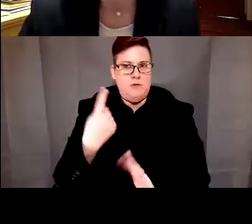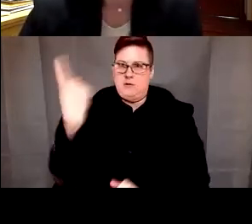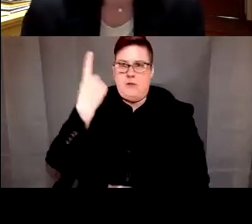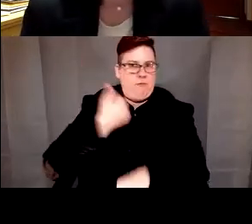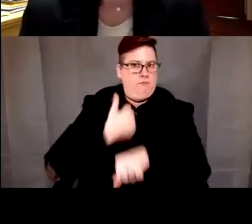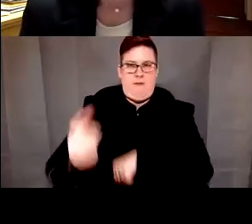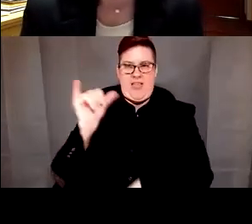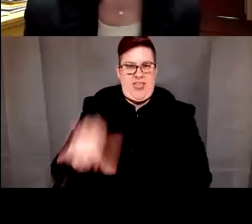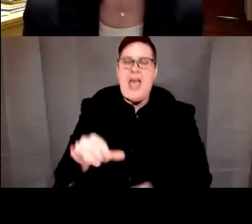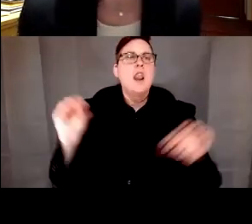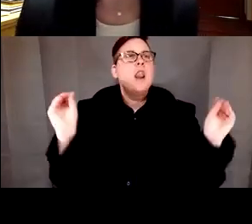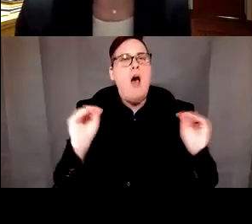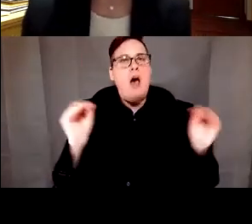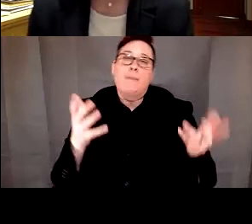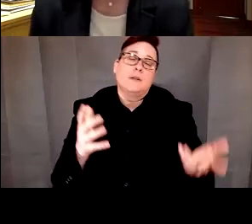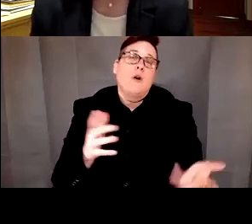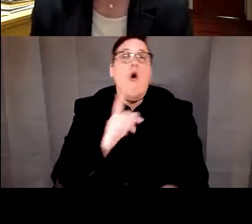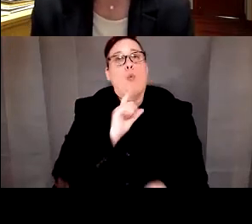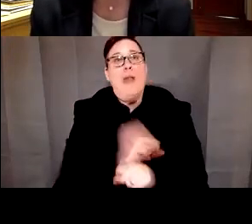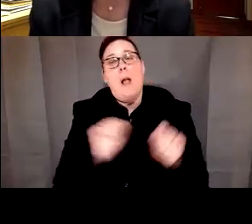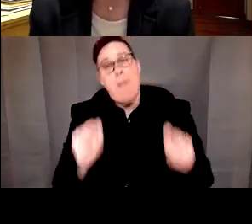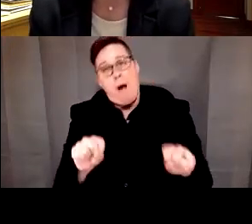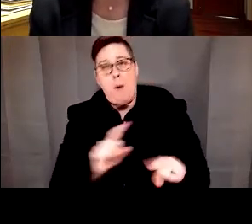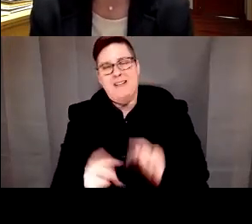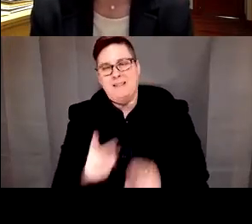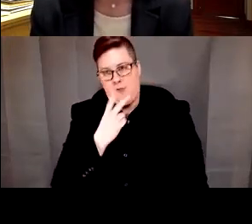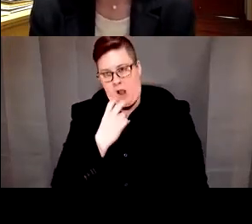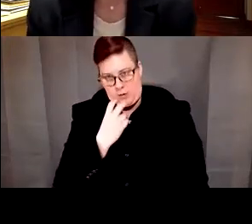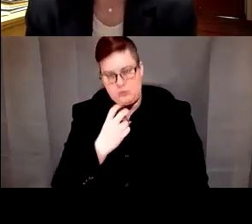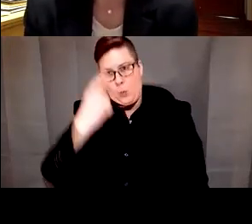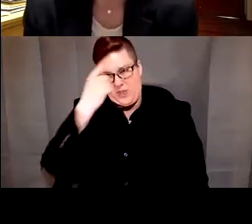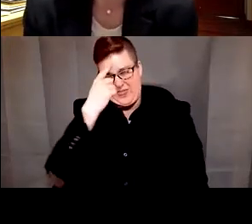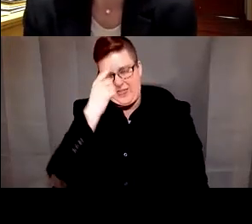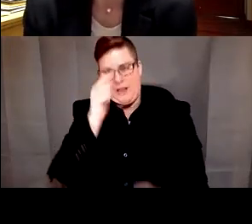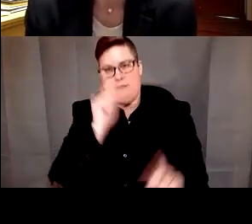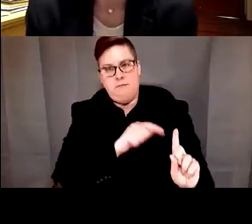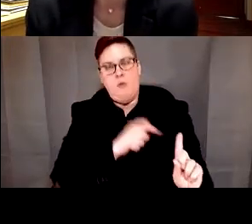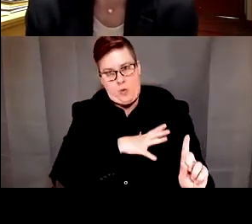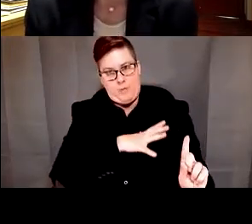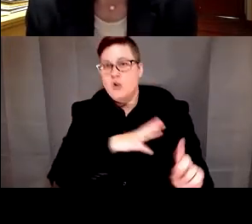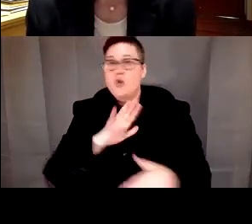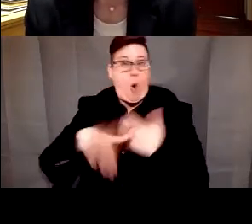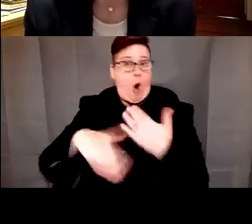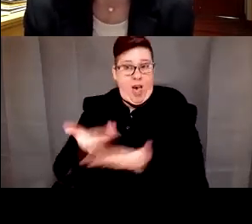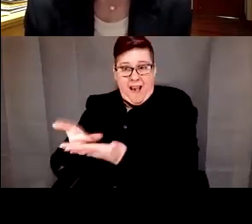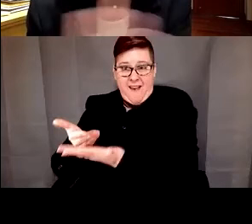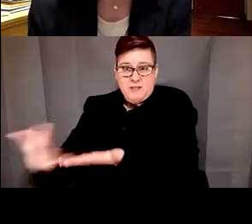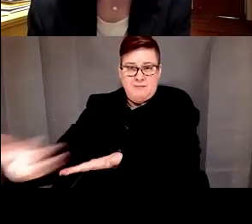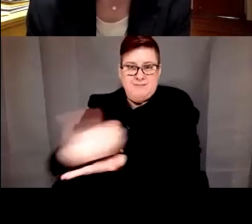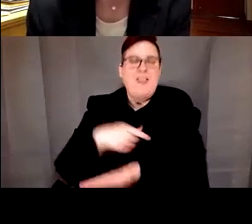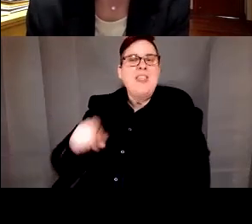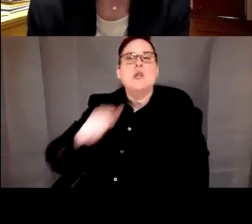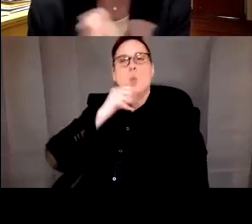him. I mean, anything is possible, but it's extremely unlikely. And so this came into the courtroom, that this is someone who has